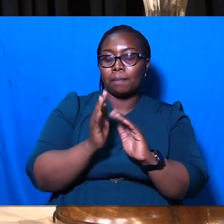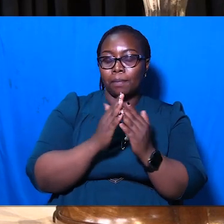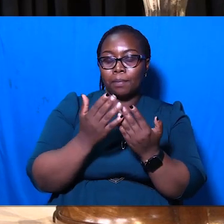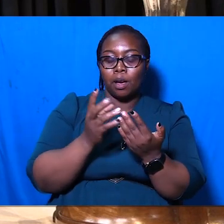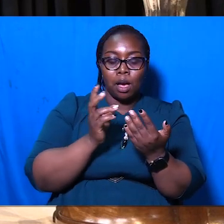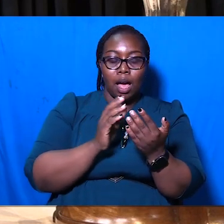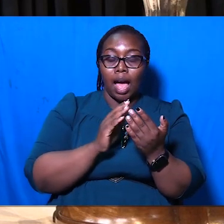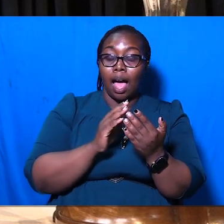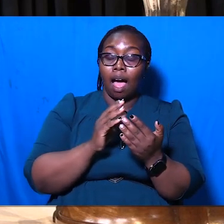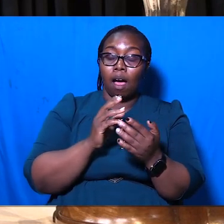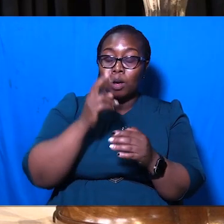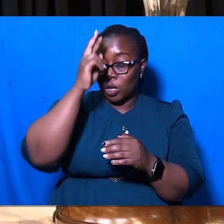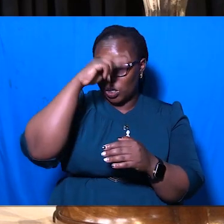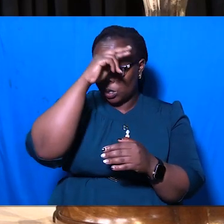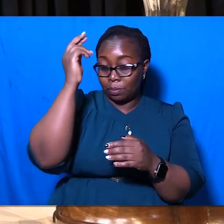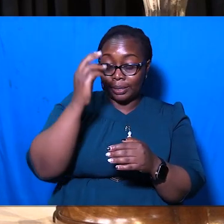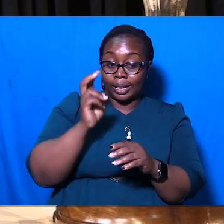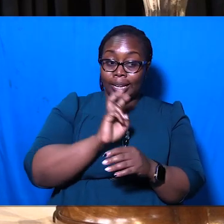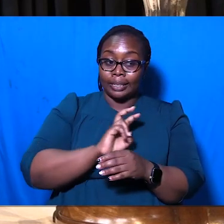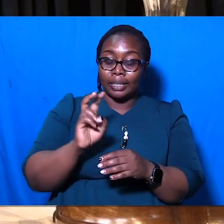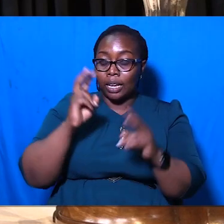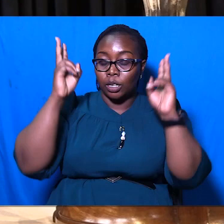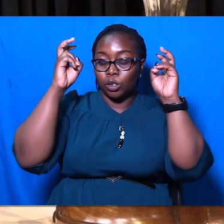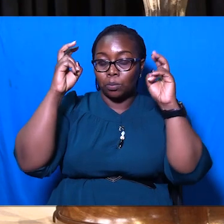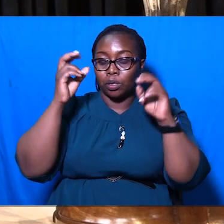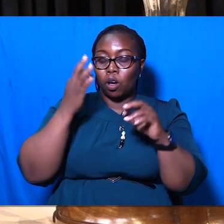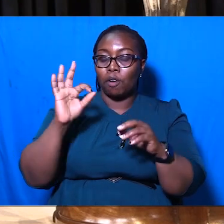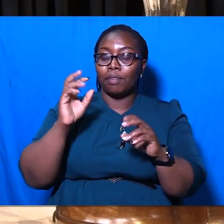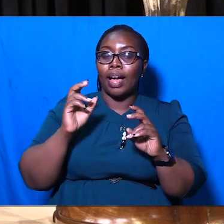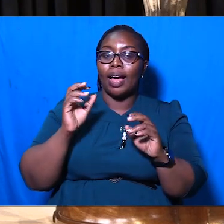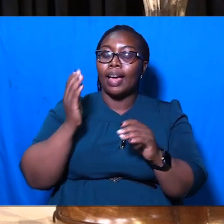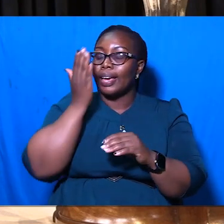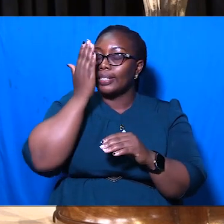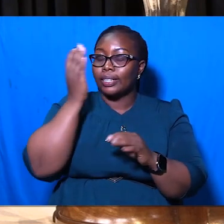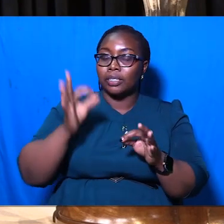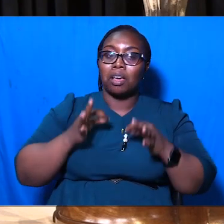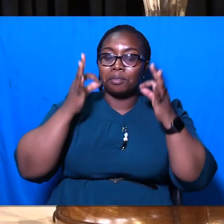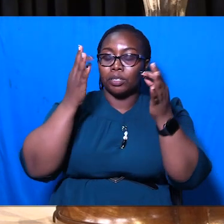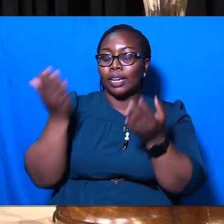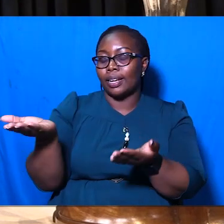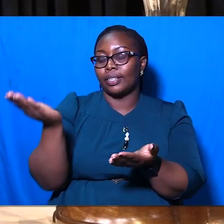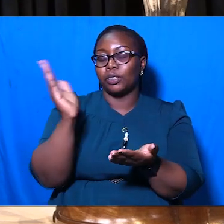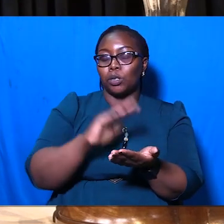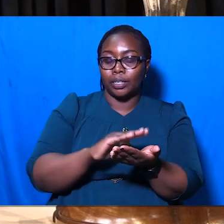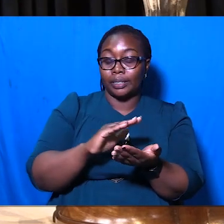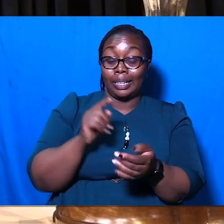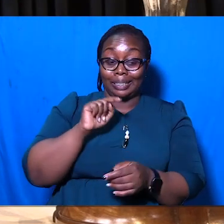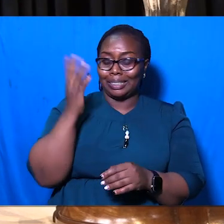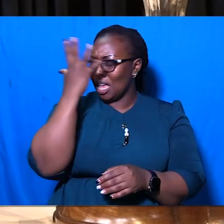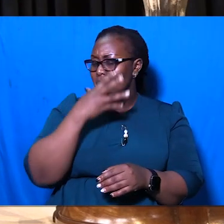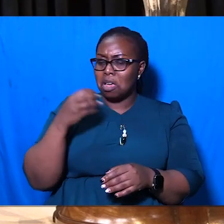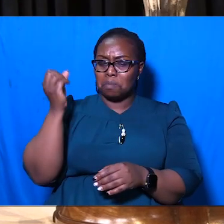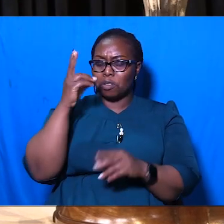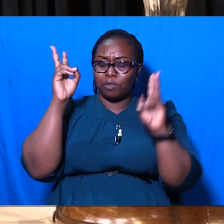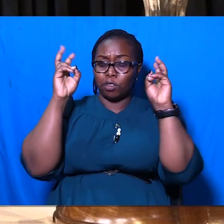subjects, Israel's future restoration. And it's a very, very beautiful, beautiful subject here. We are